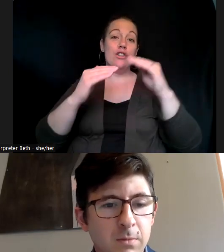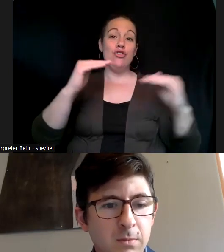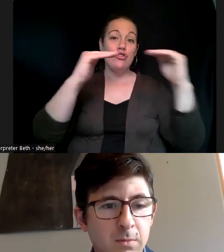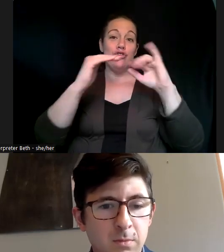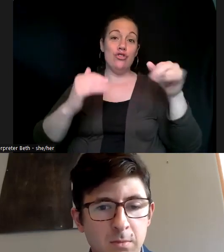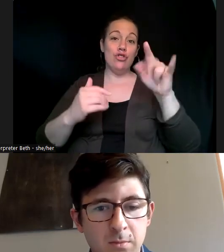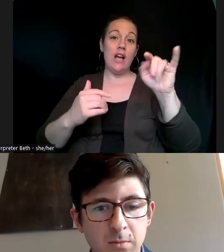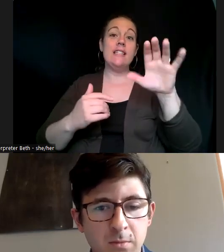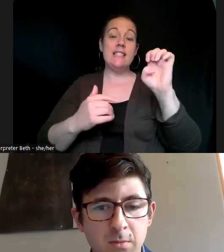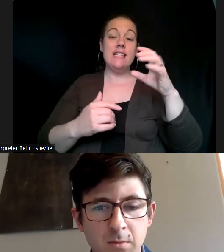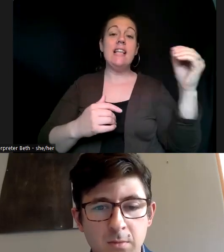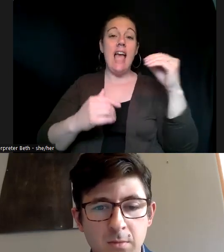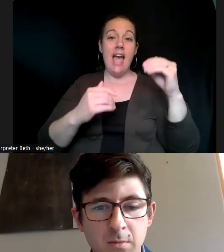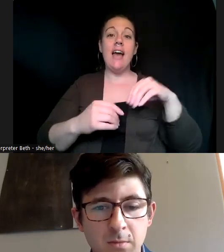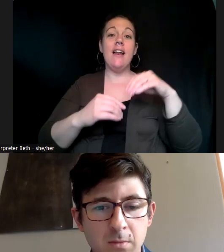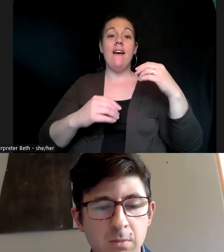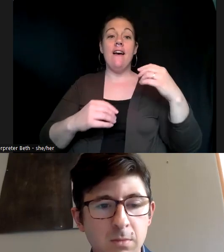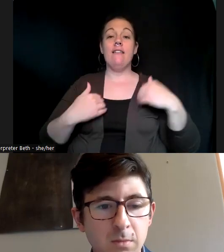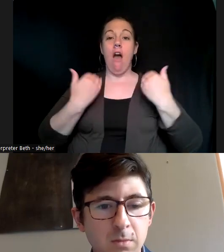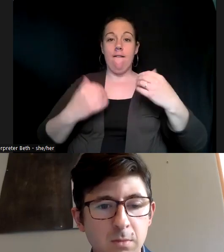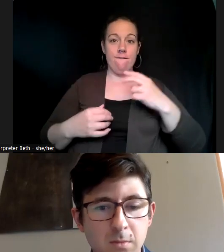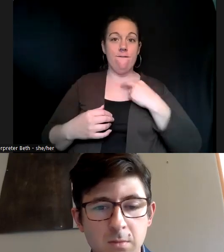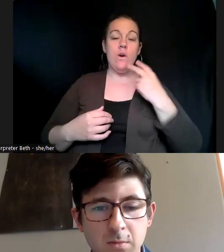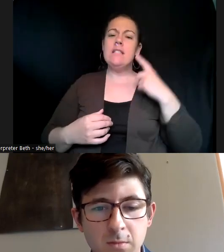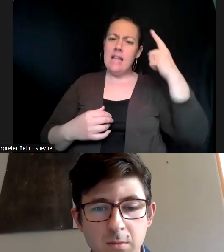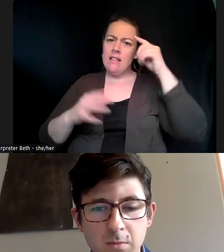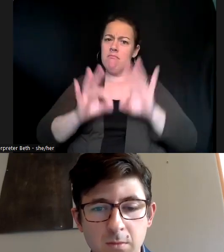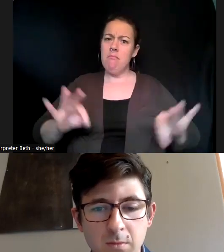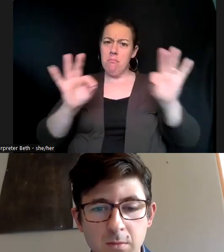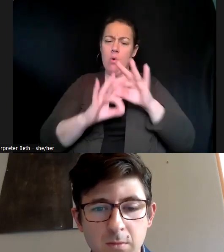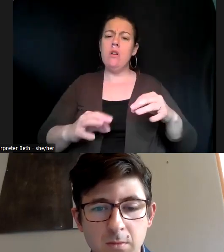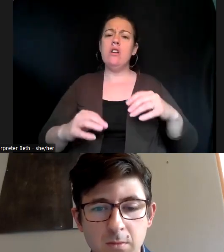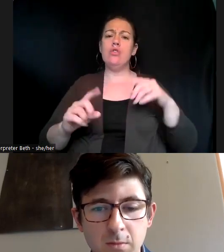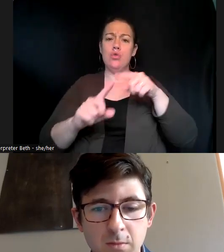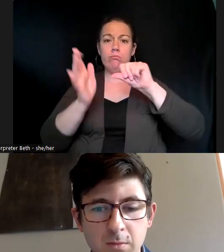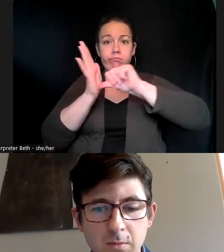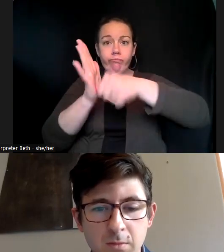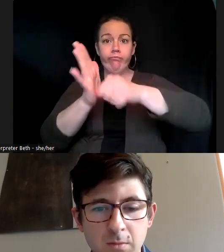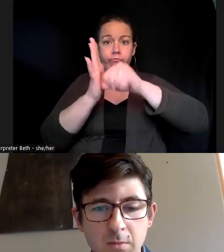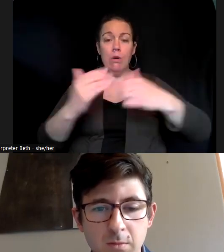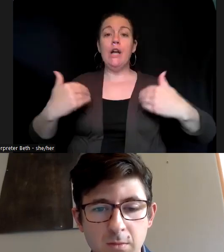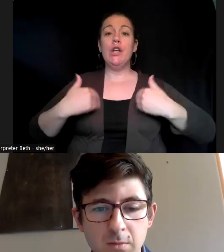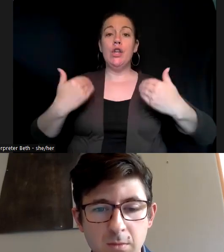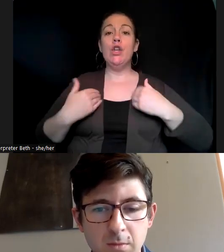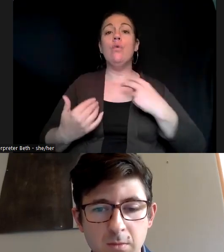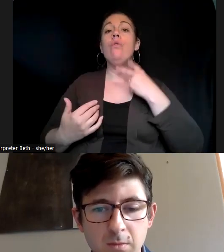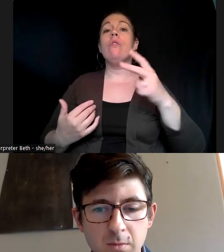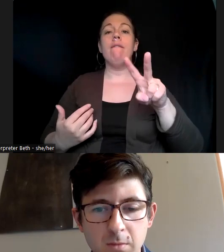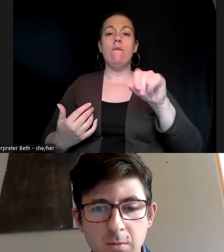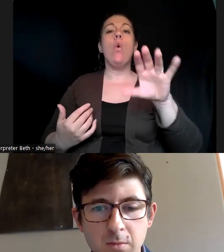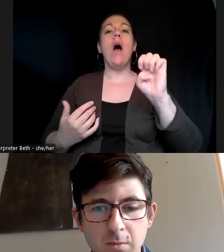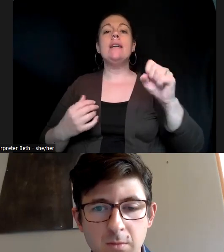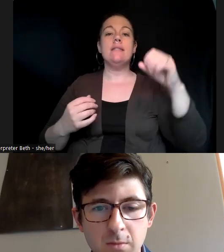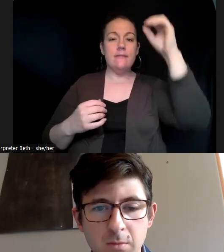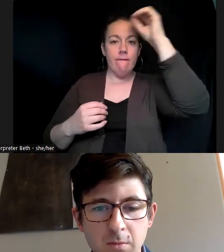really important that, we felt that it is important to elevate youth voice in advancing racial equity in public